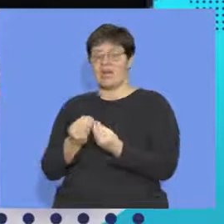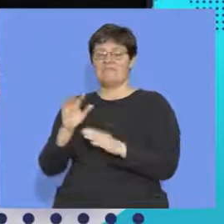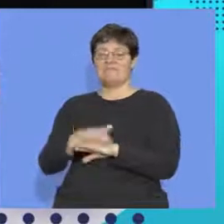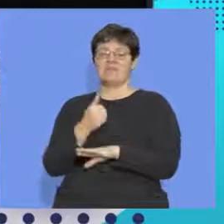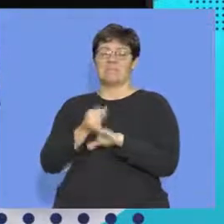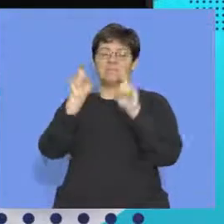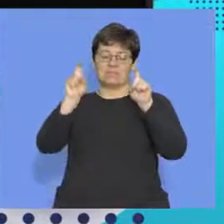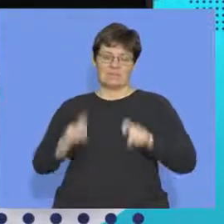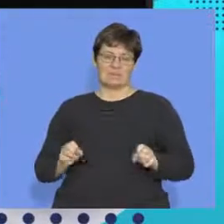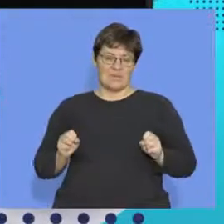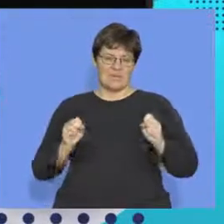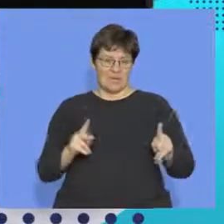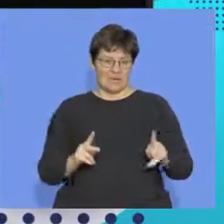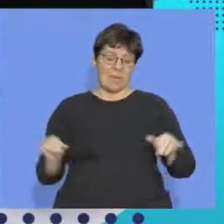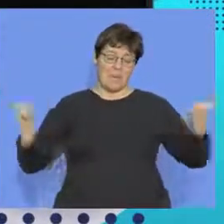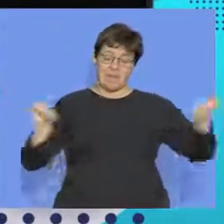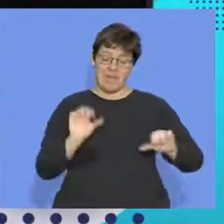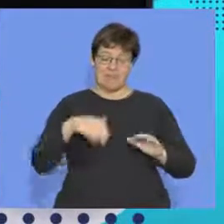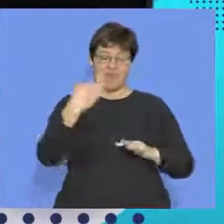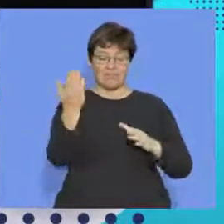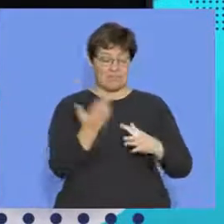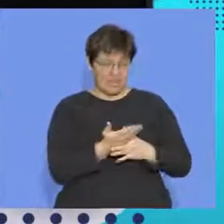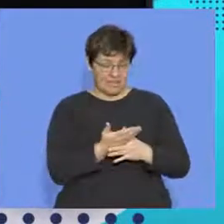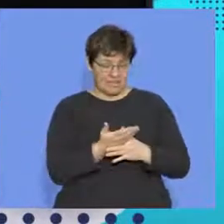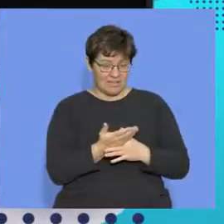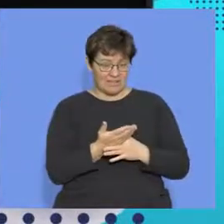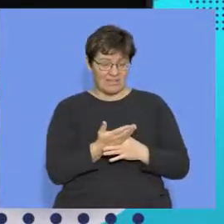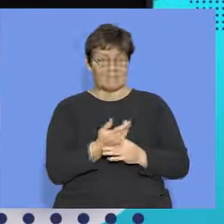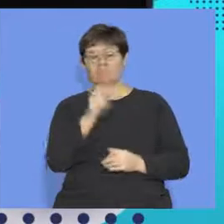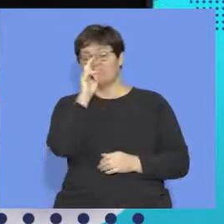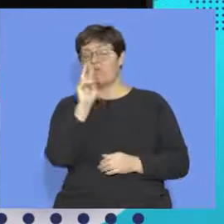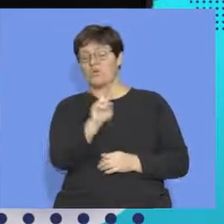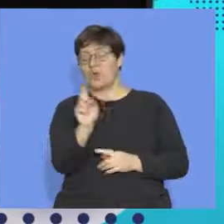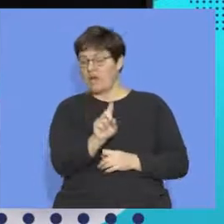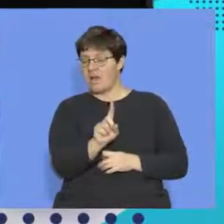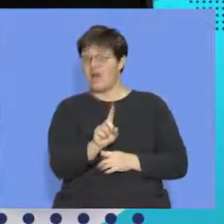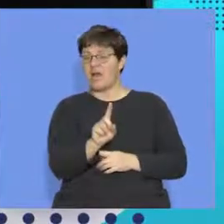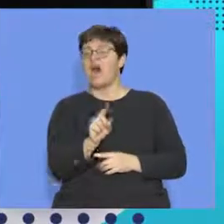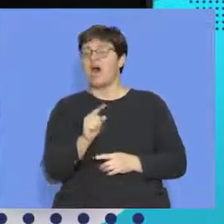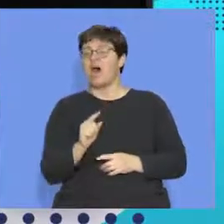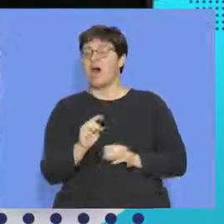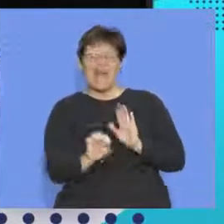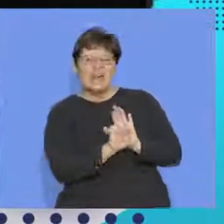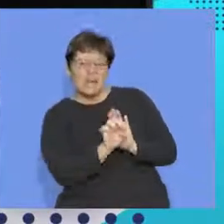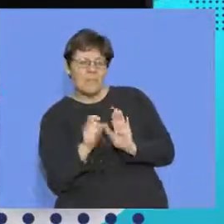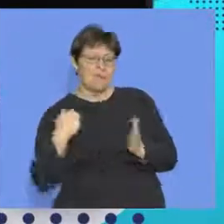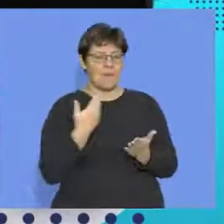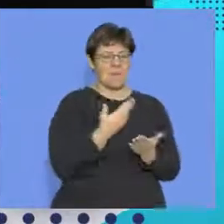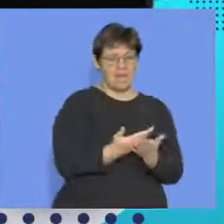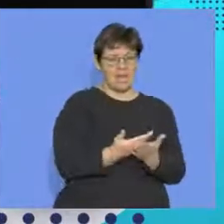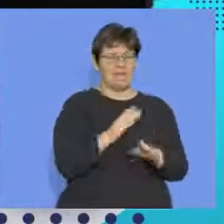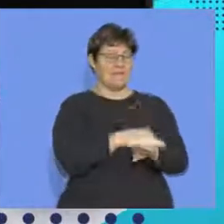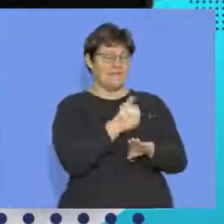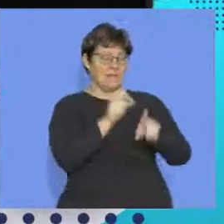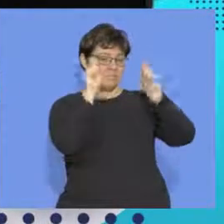principle. Okay, guys, when we come back after this break, we'll look at how we really apply the